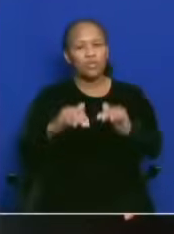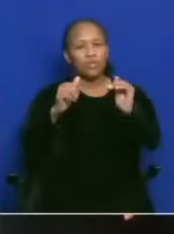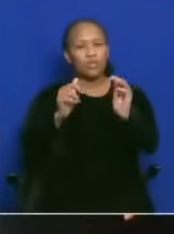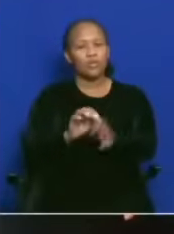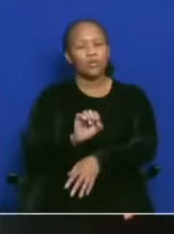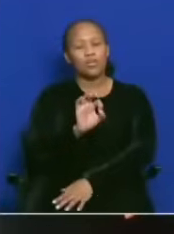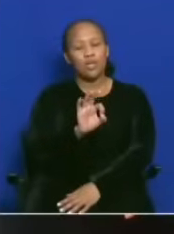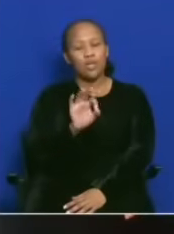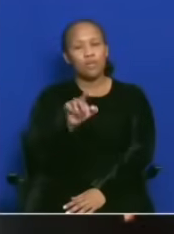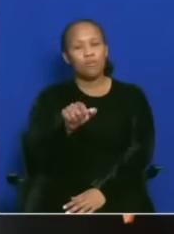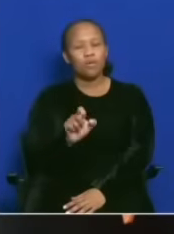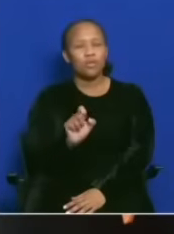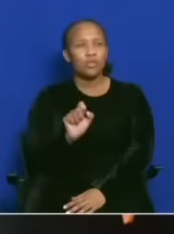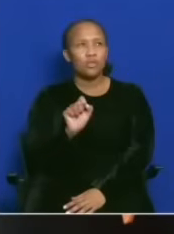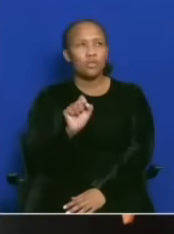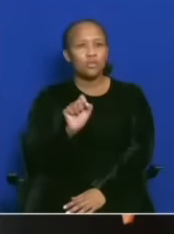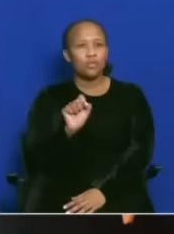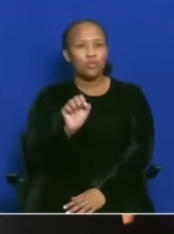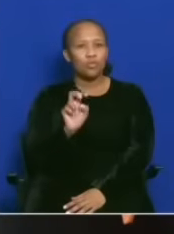33.2.5,